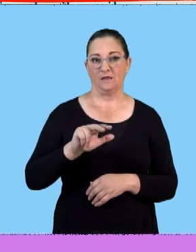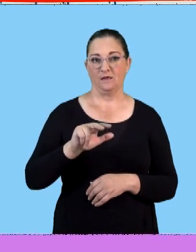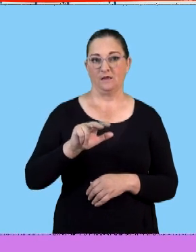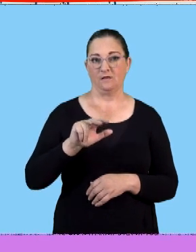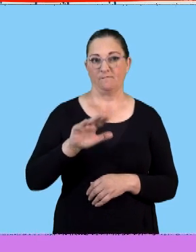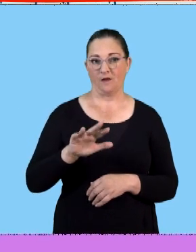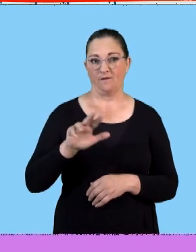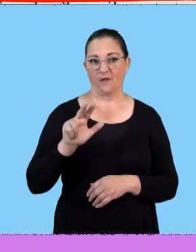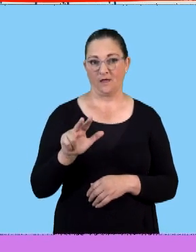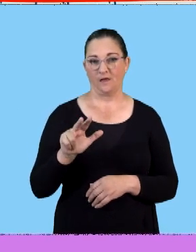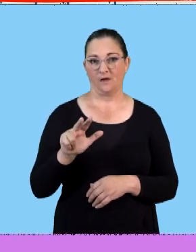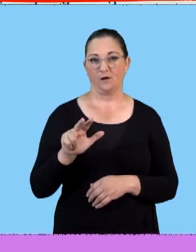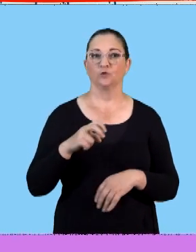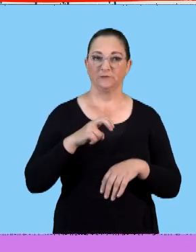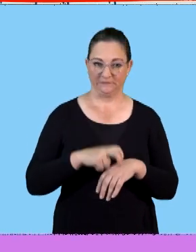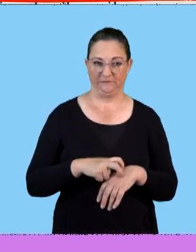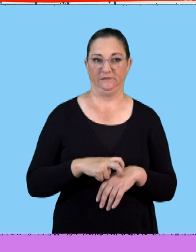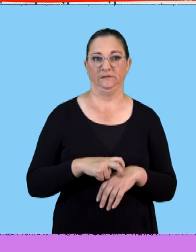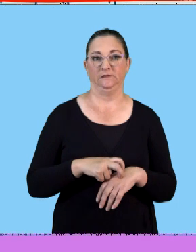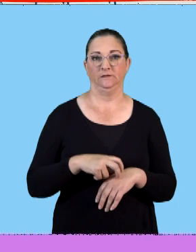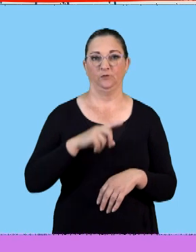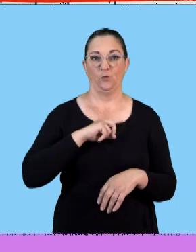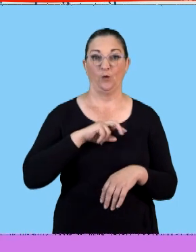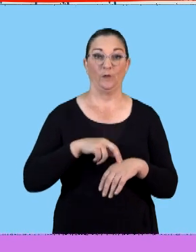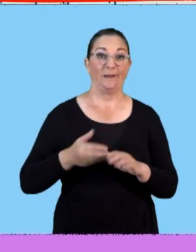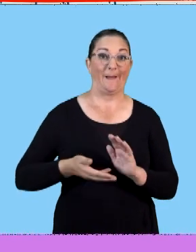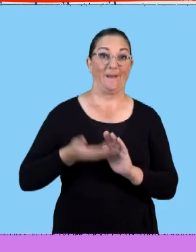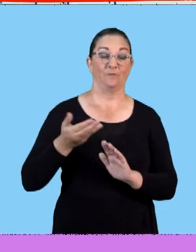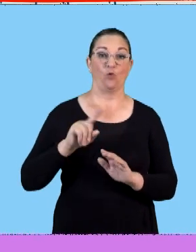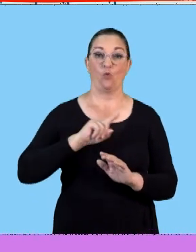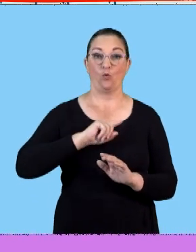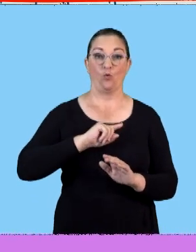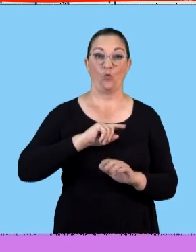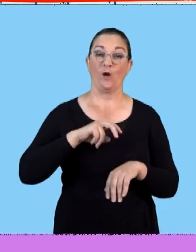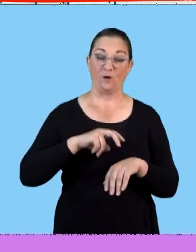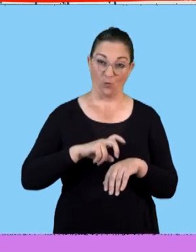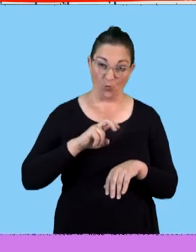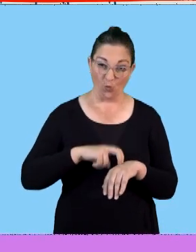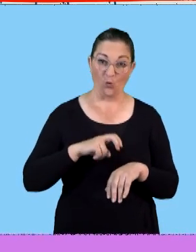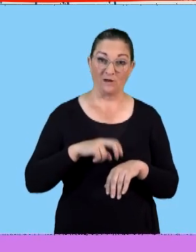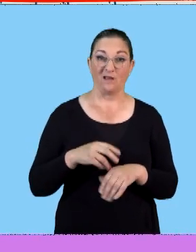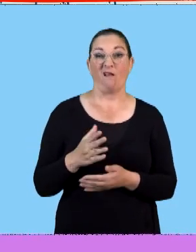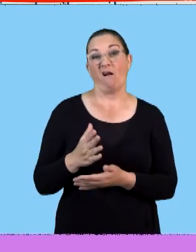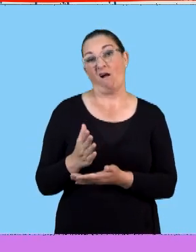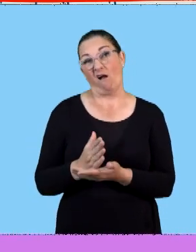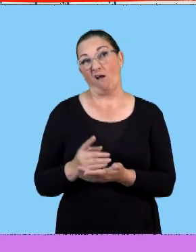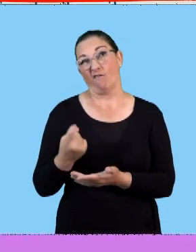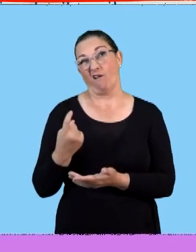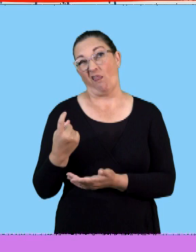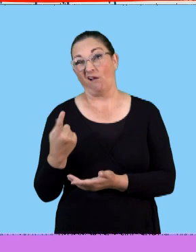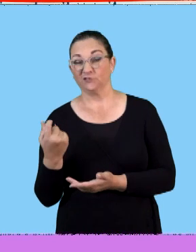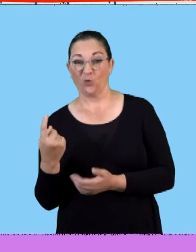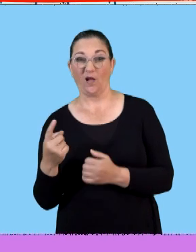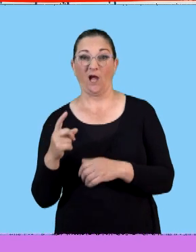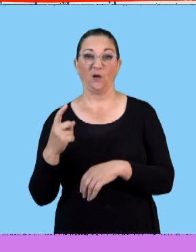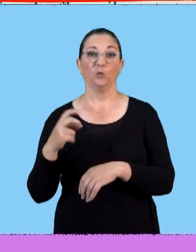30,858 sods of grass. Remember, we're going to round up because we need part of